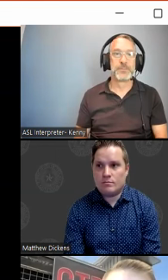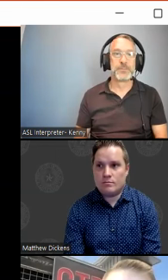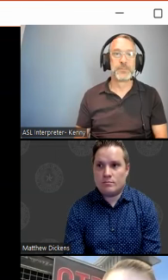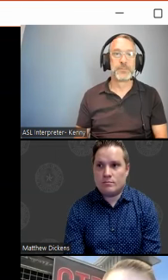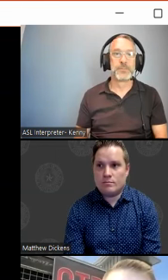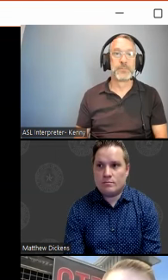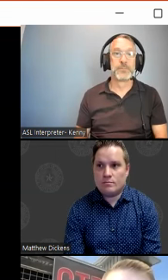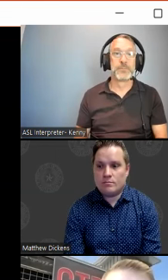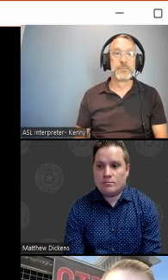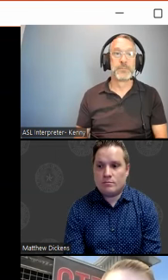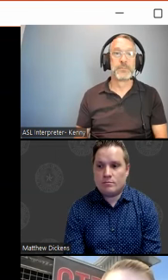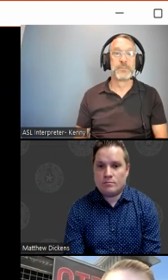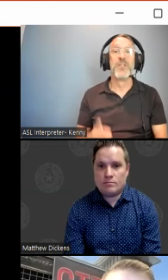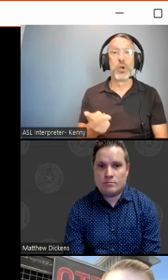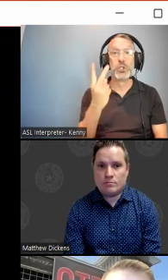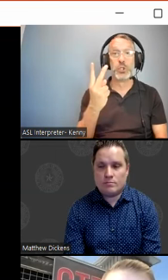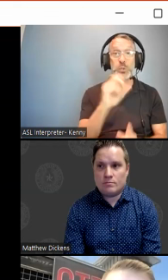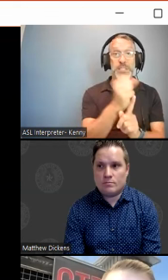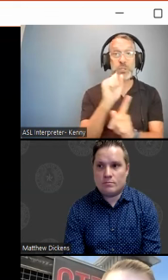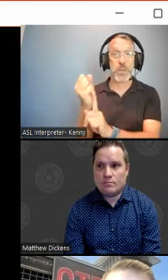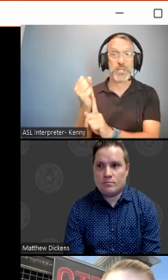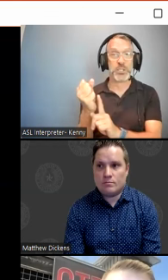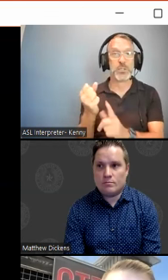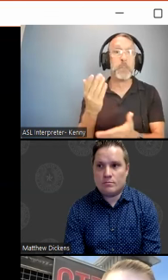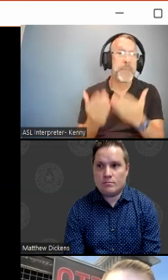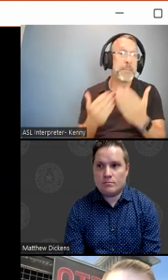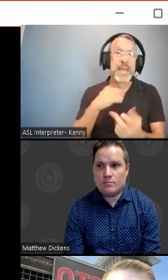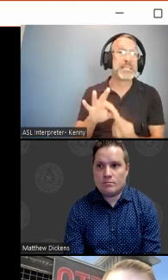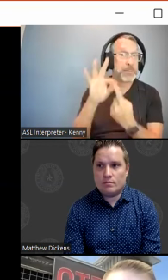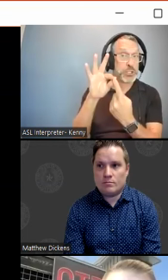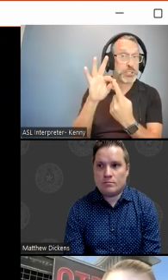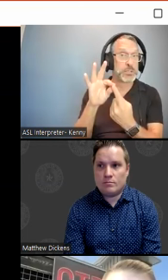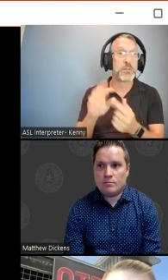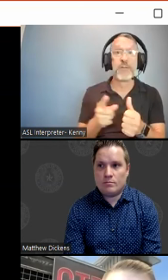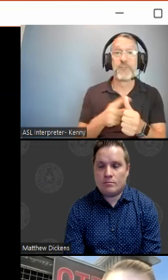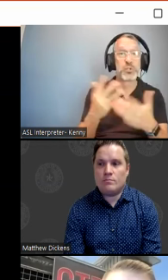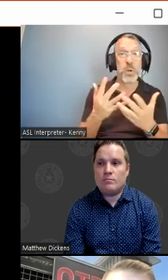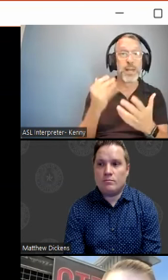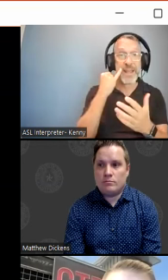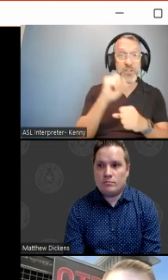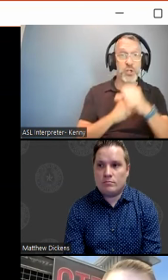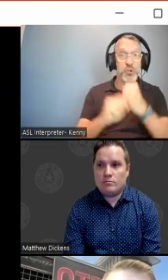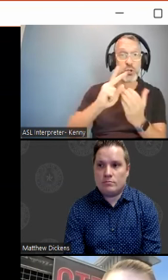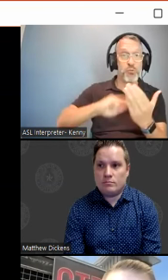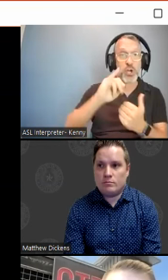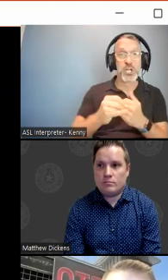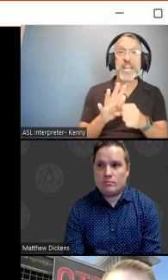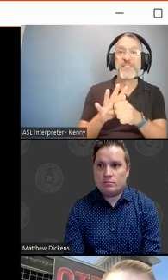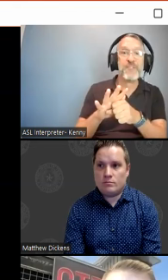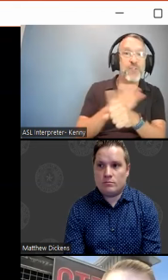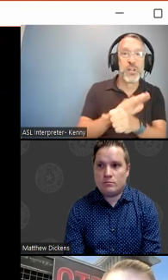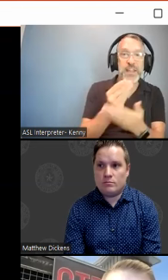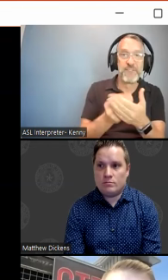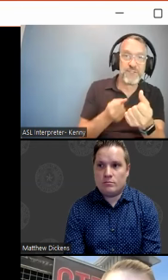Now, having said, there are two situations where there may be exceptions. The first is if the construction project is fully